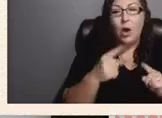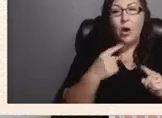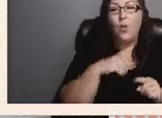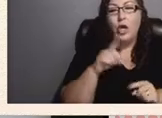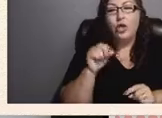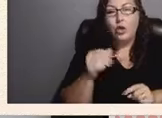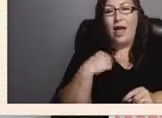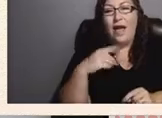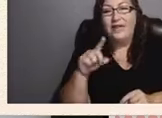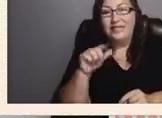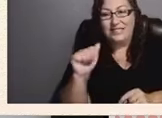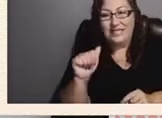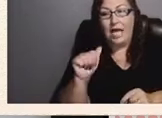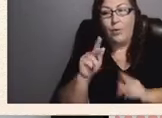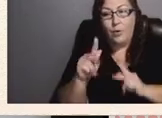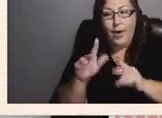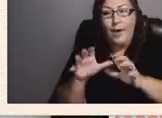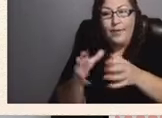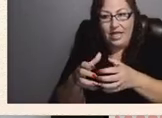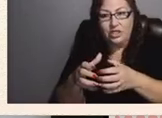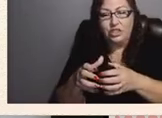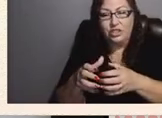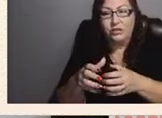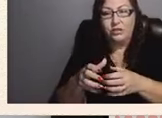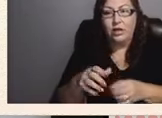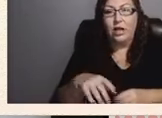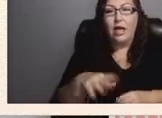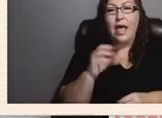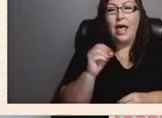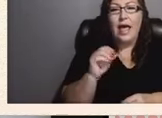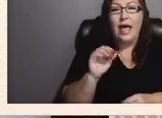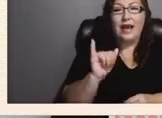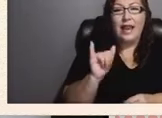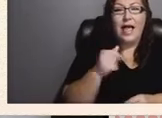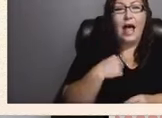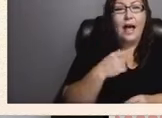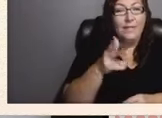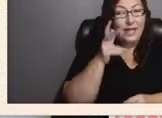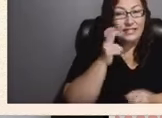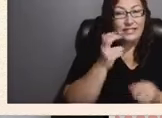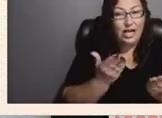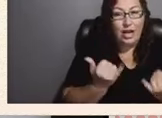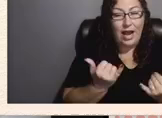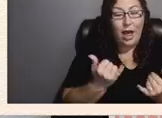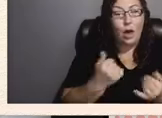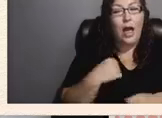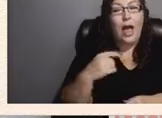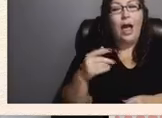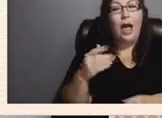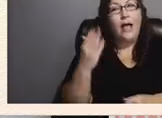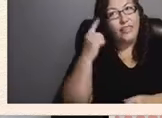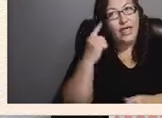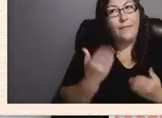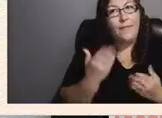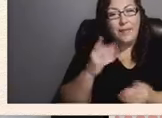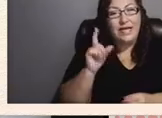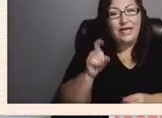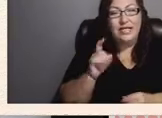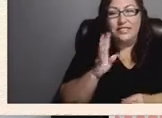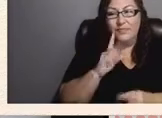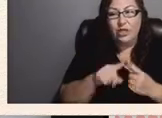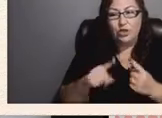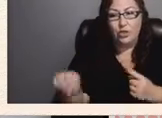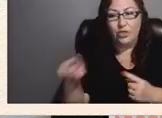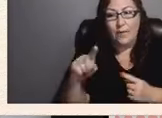disabled population there in Arizona. And as I'm listening here, there may be a need to speak to these kids. And I know some of the teachers